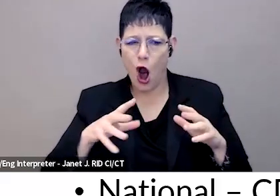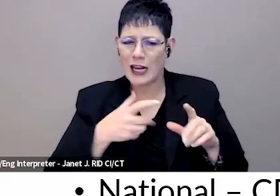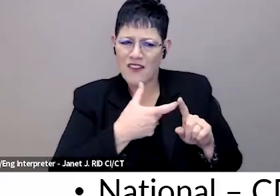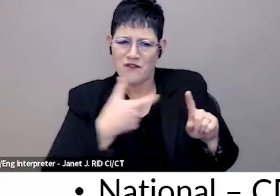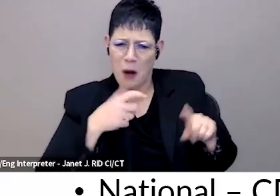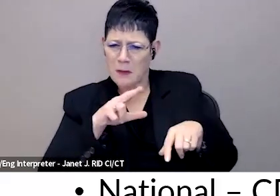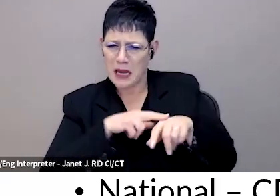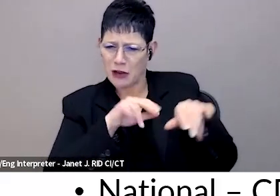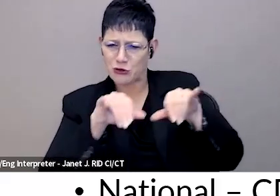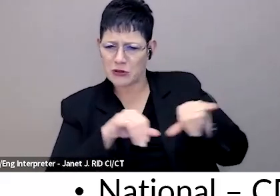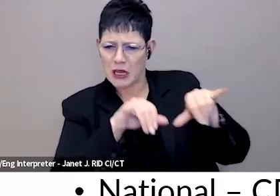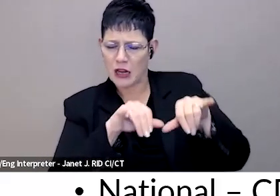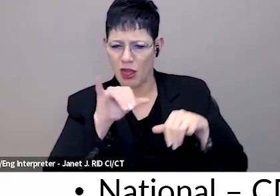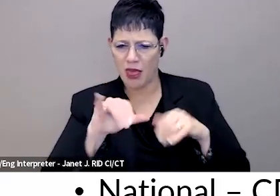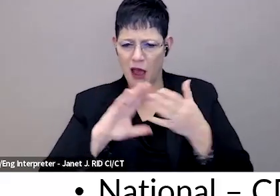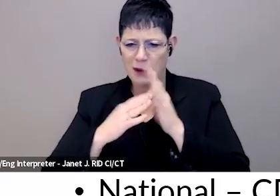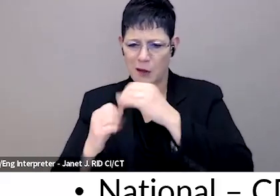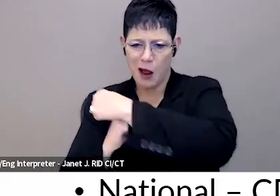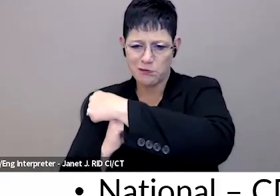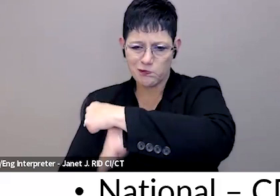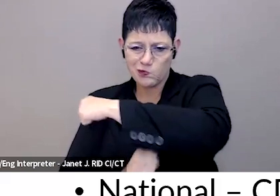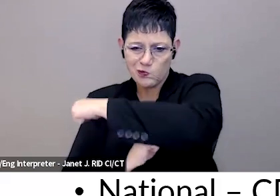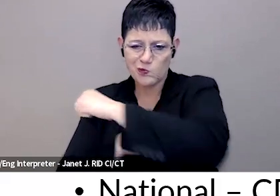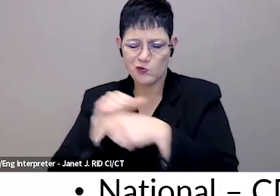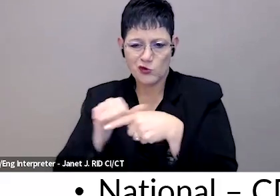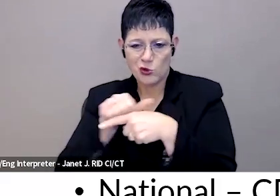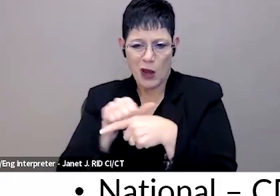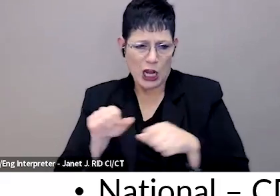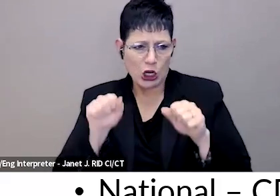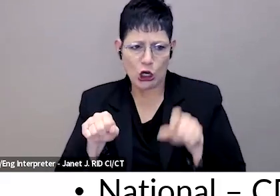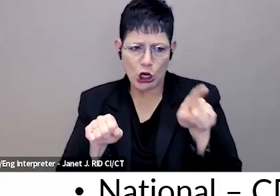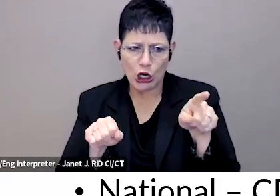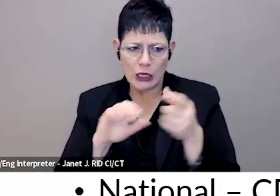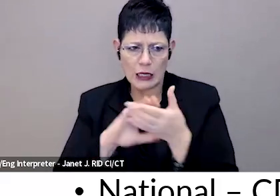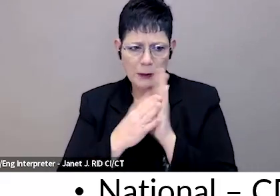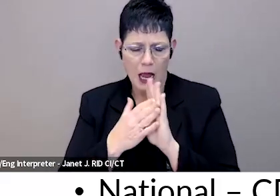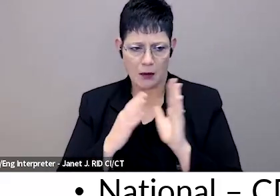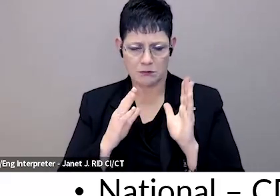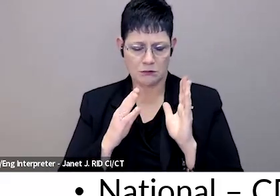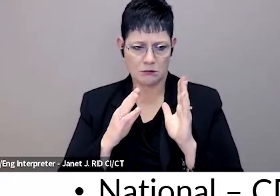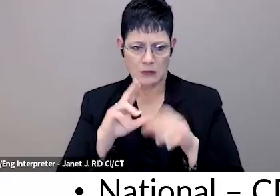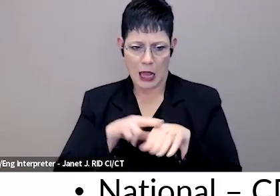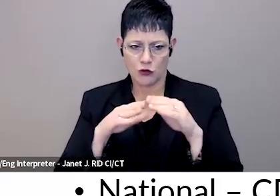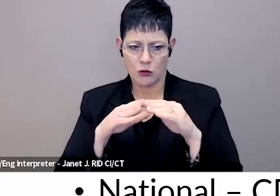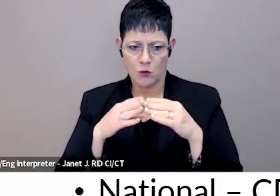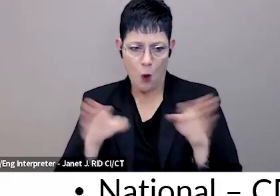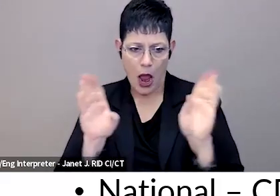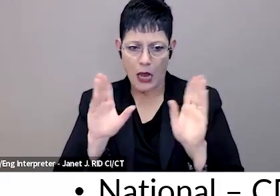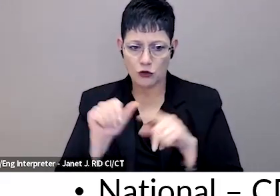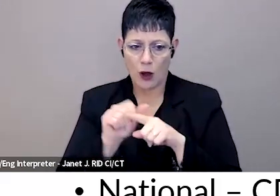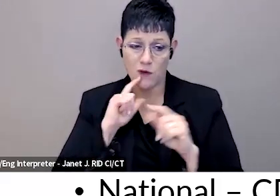So that could be sort of that foundational training that could be, anybody in the United States could